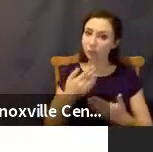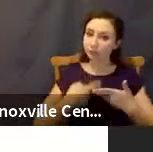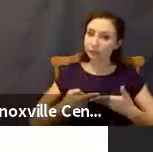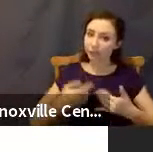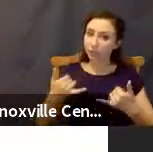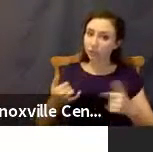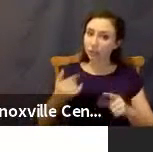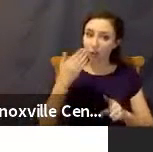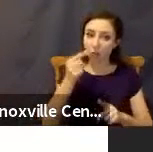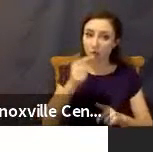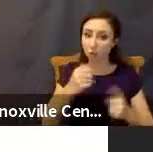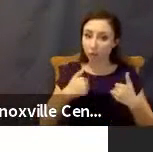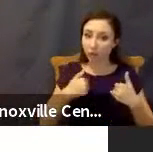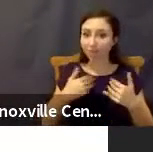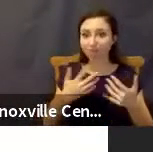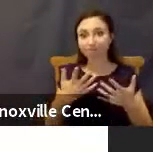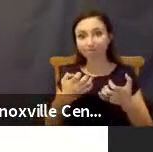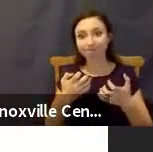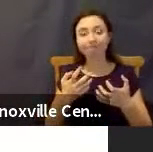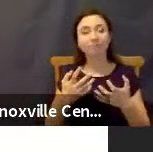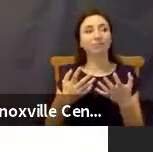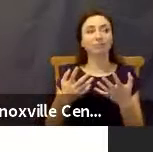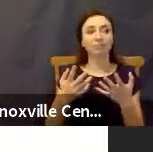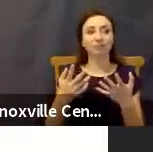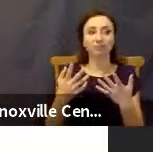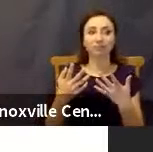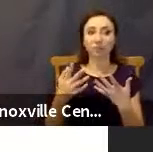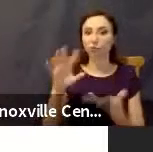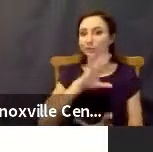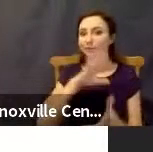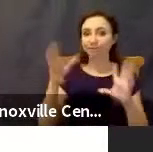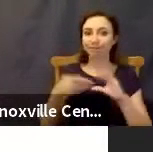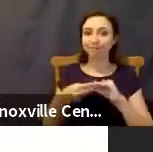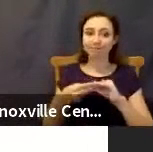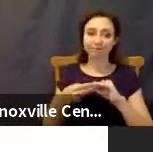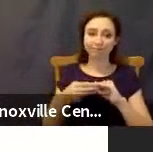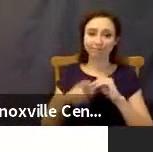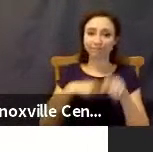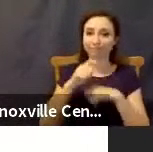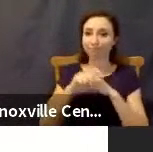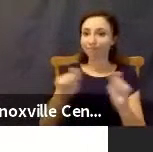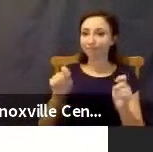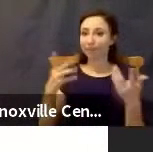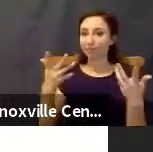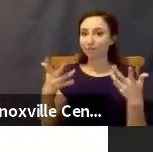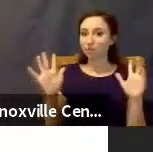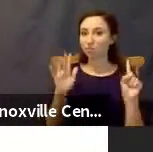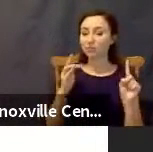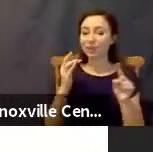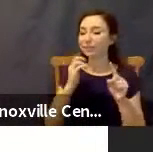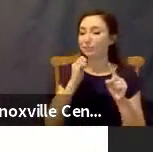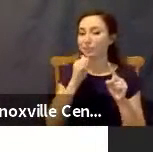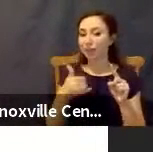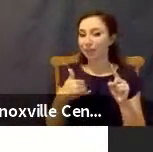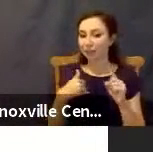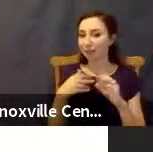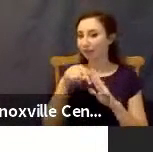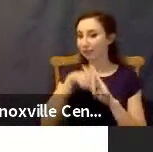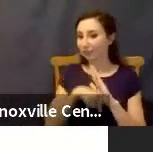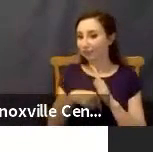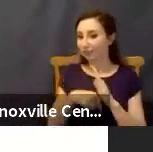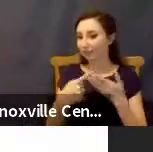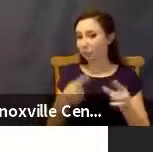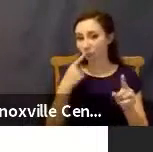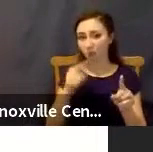you have a desire to kind of wrap this up, but if we've not had this depth of discussion on